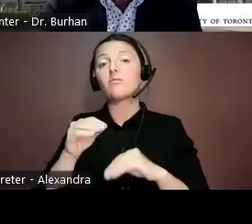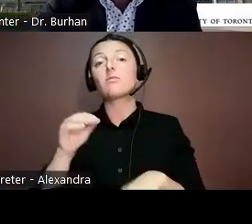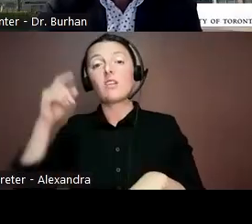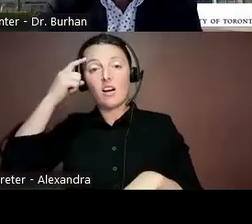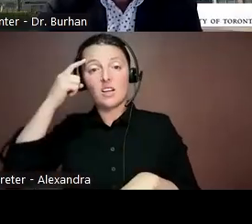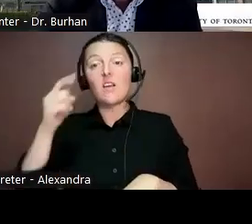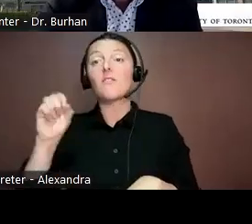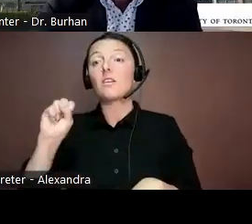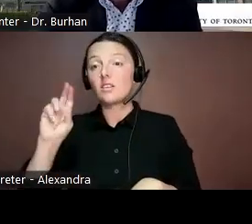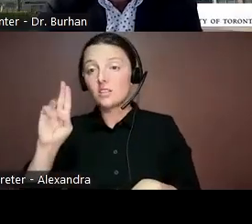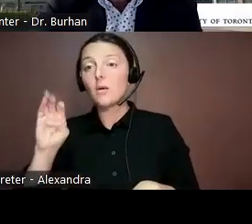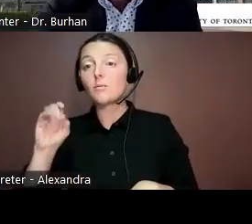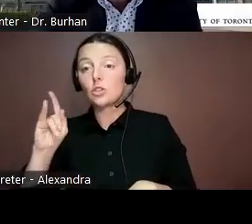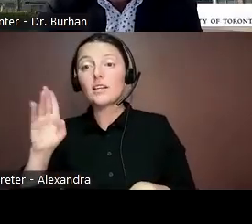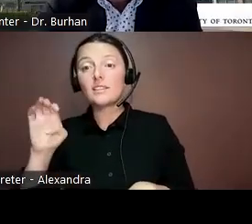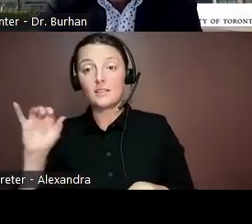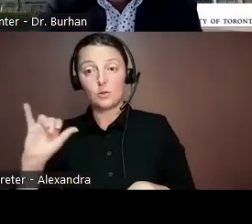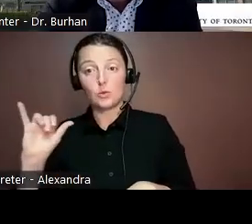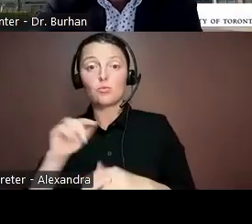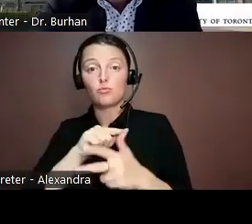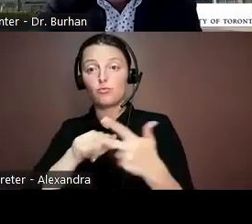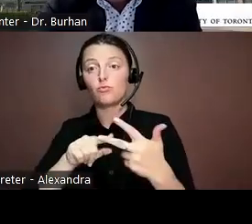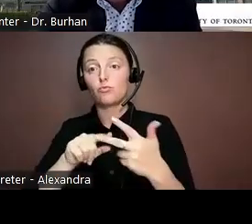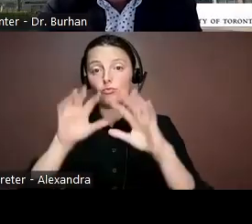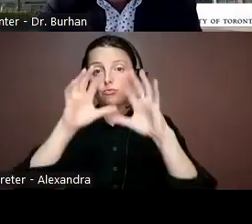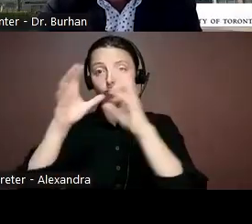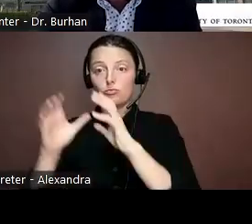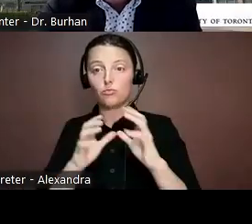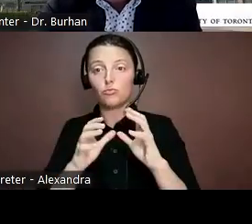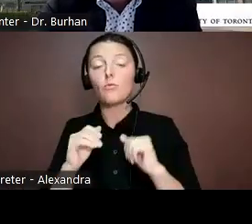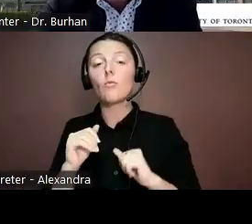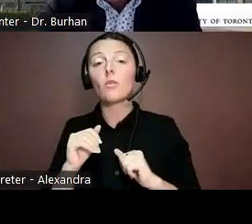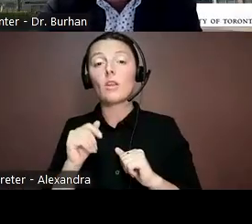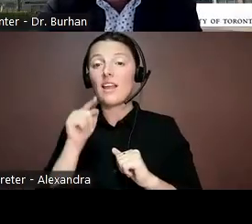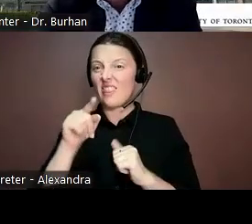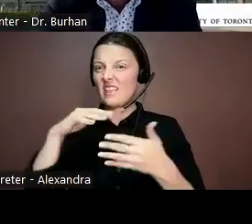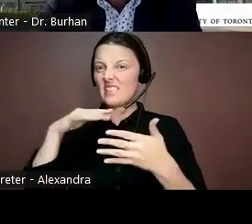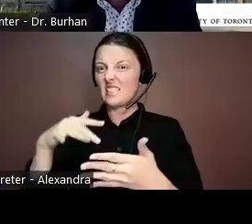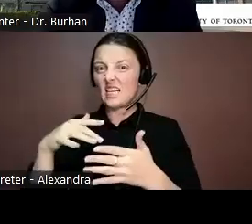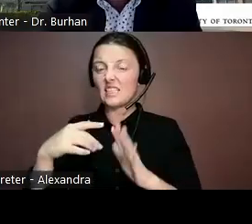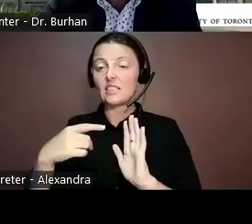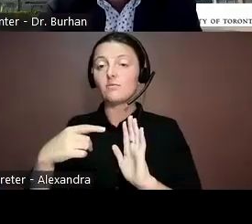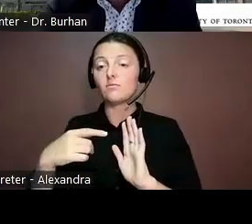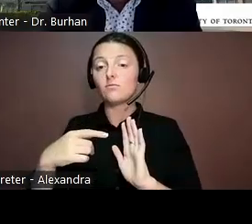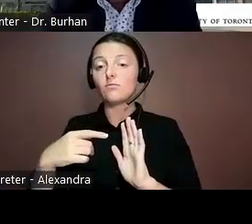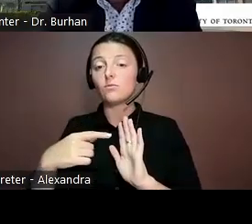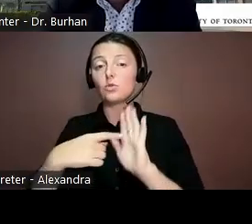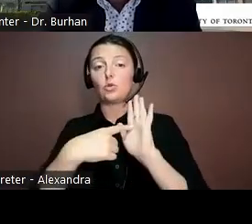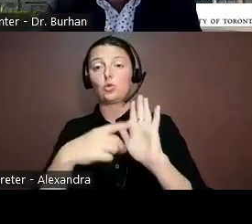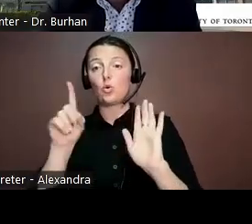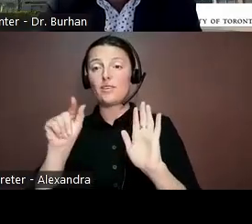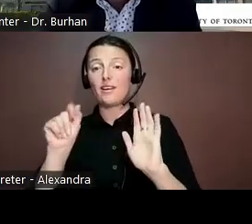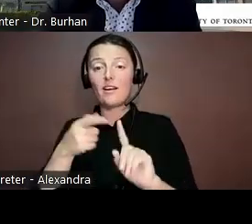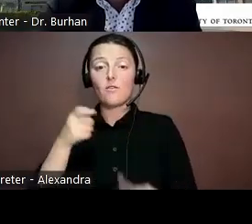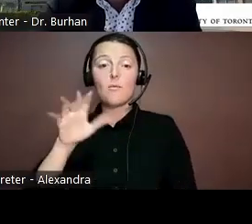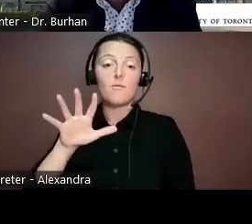particular study articulated on actual data from the Netherlands, 521 people, that you can break it